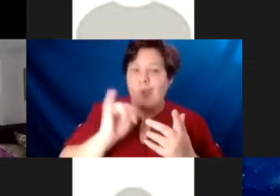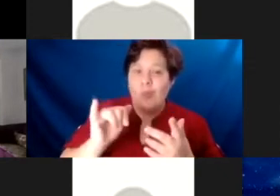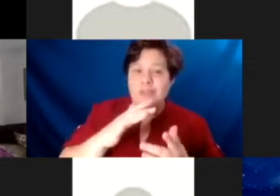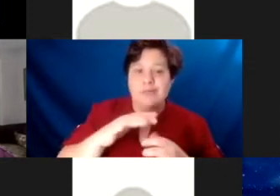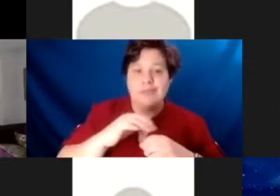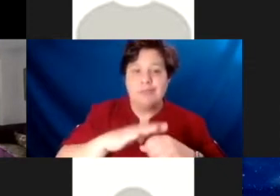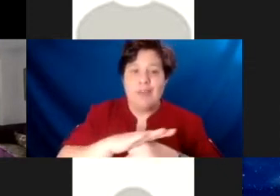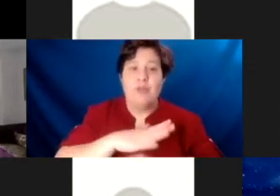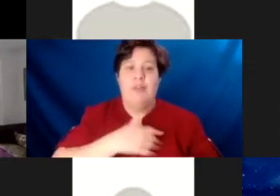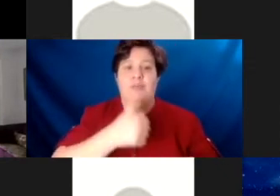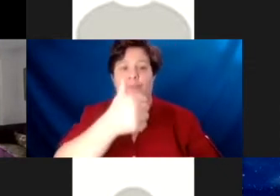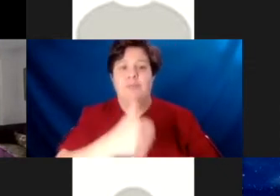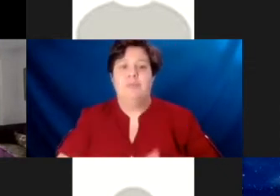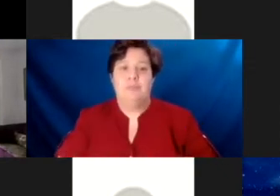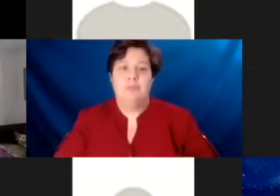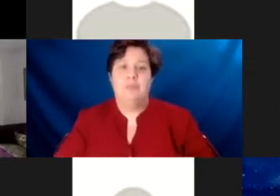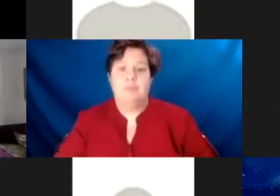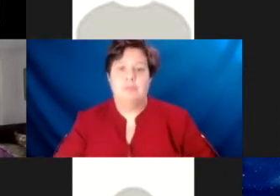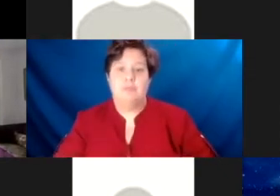Great. Okay. Thank you.